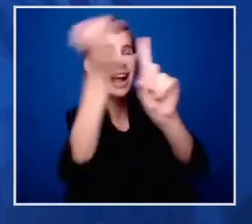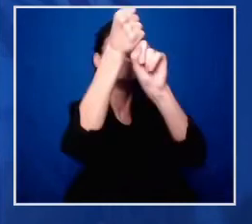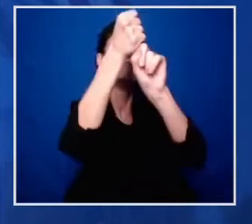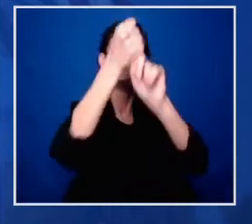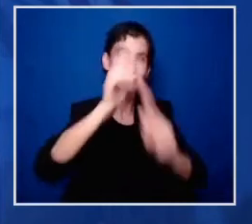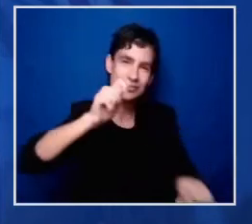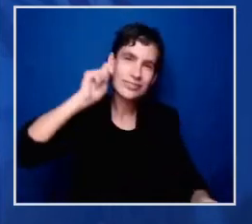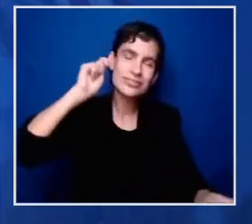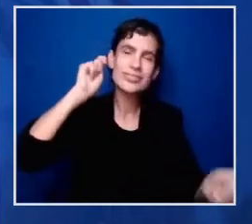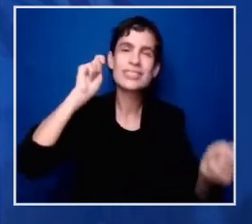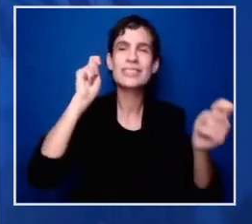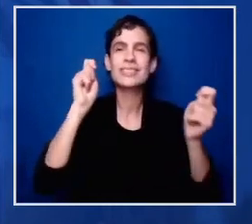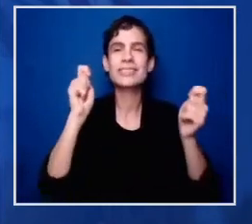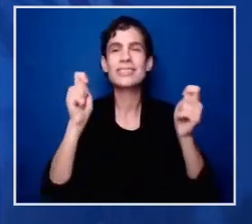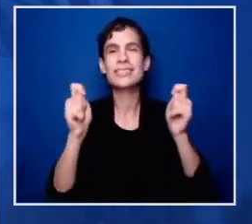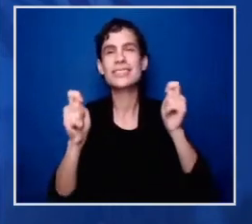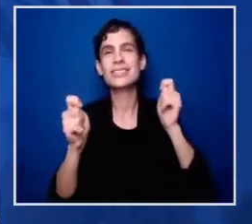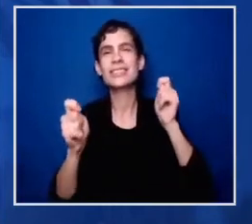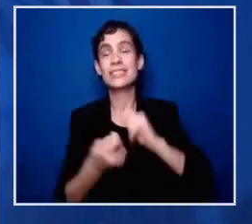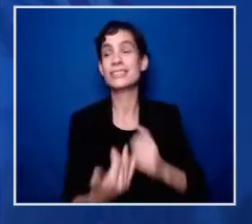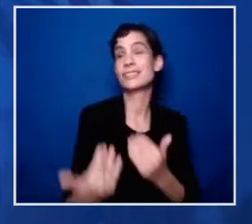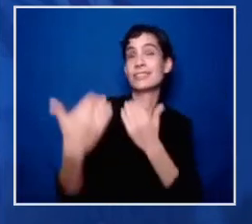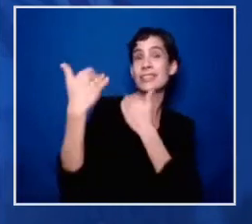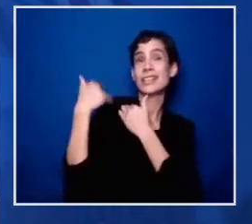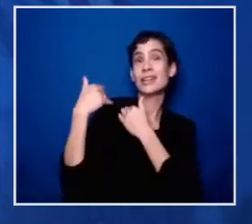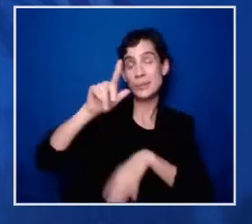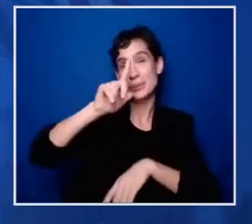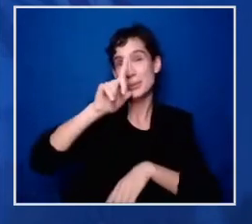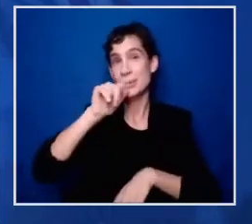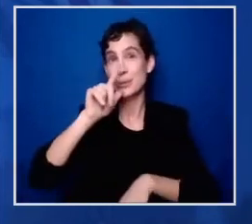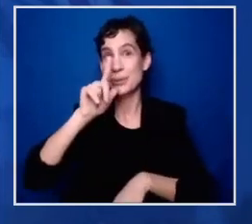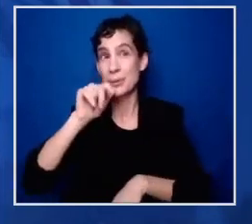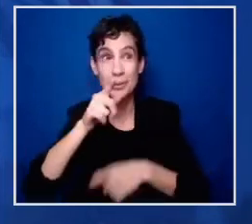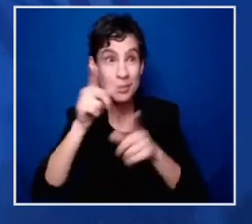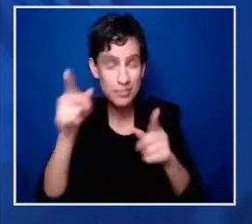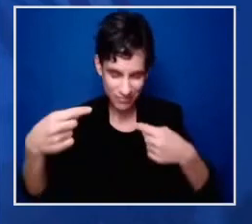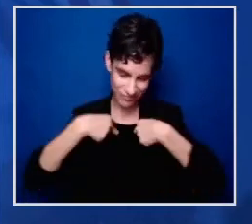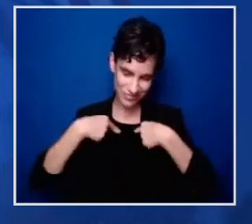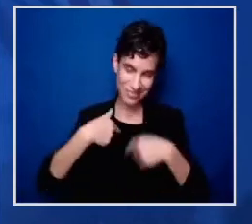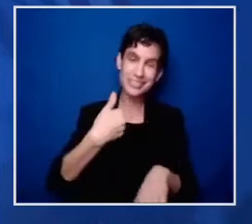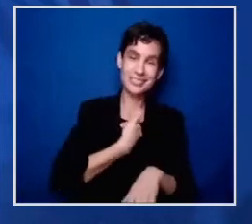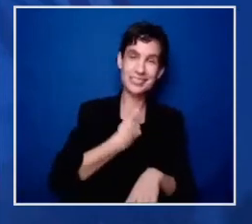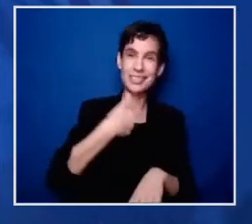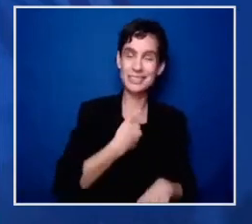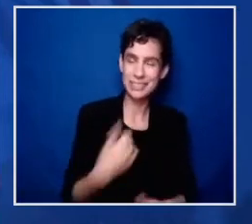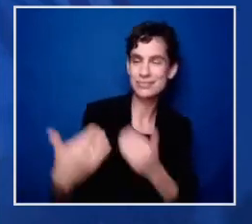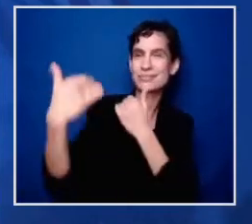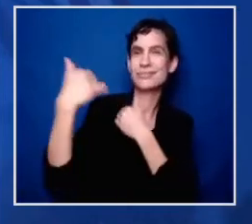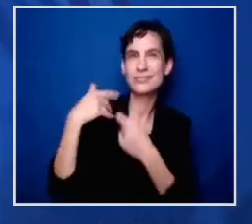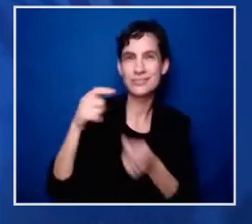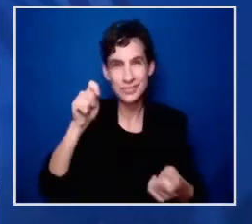to make that change inside me. So I'm gonna be the change.